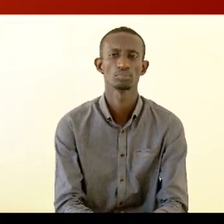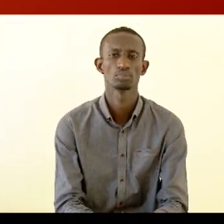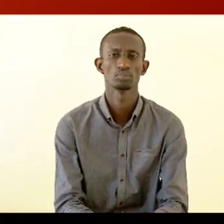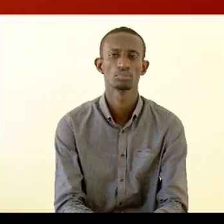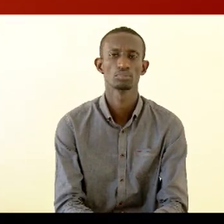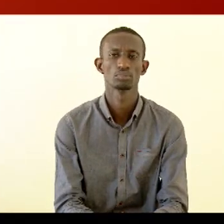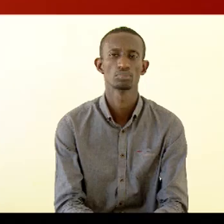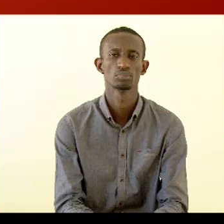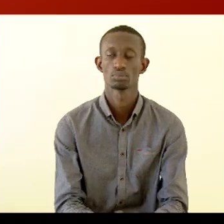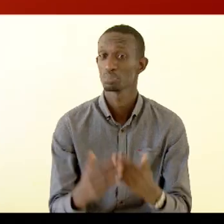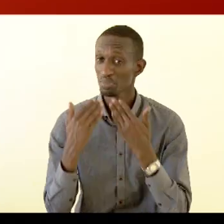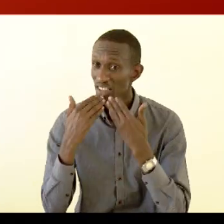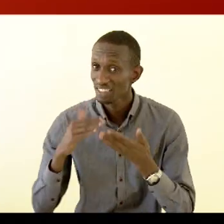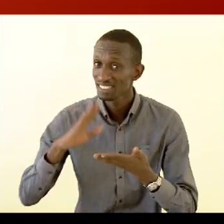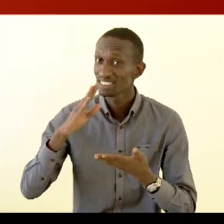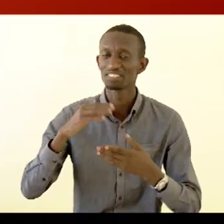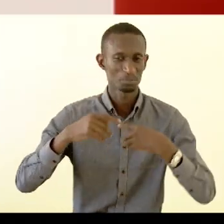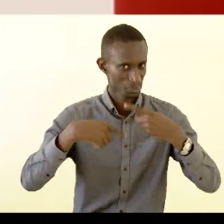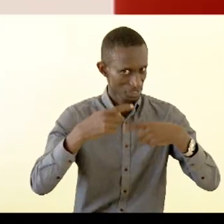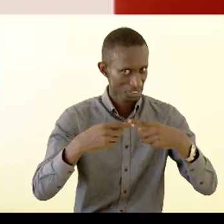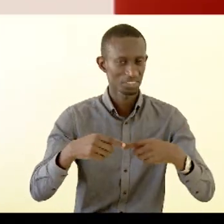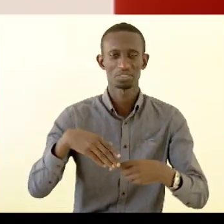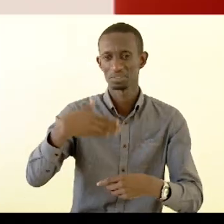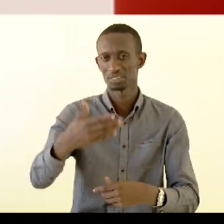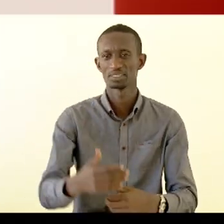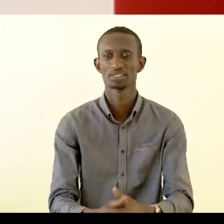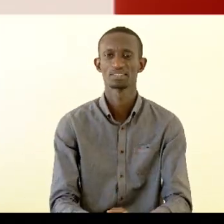Thank you very much. So let's go to the next slide.